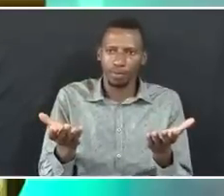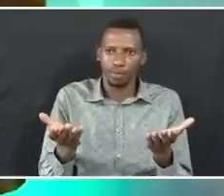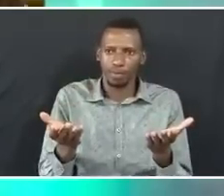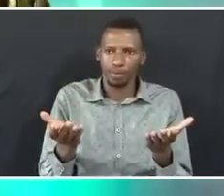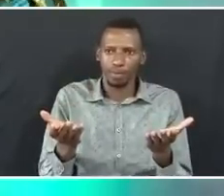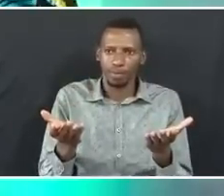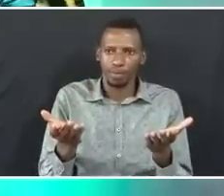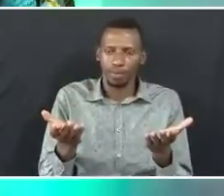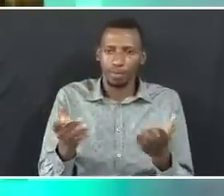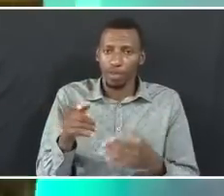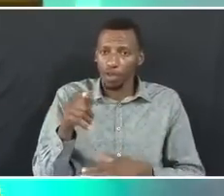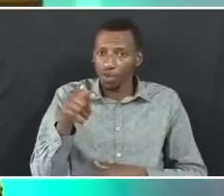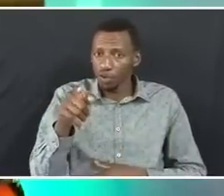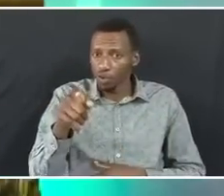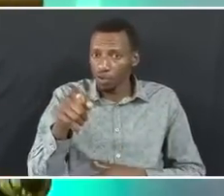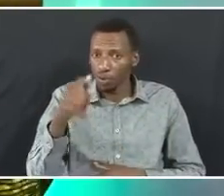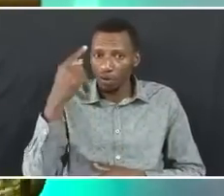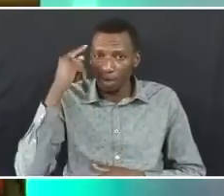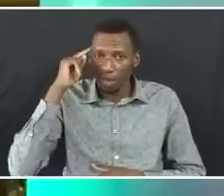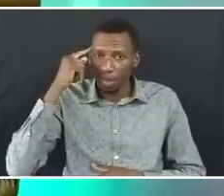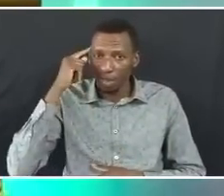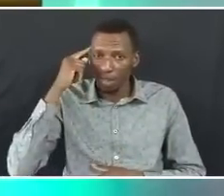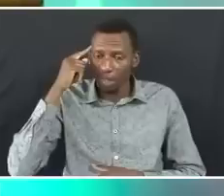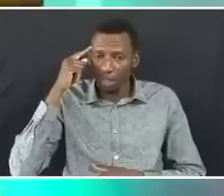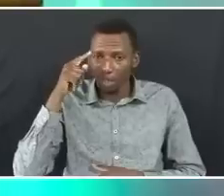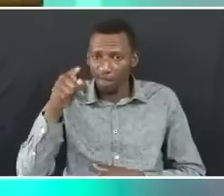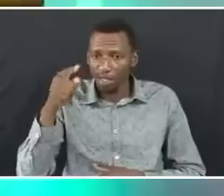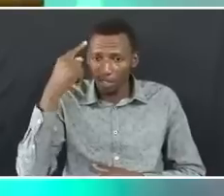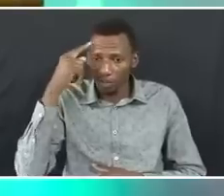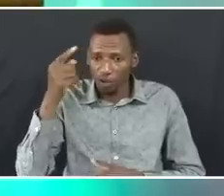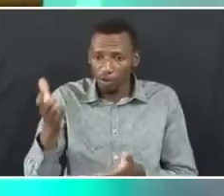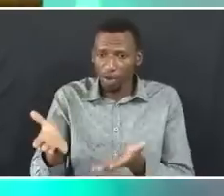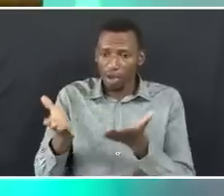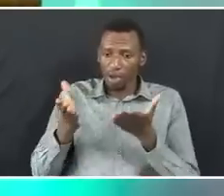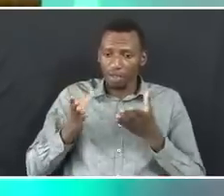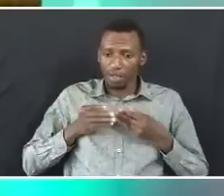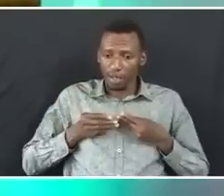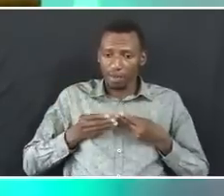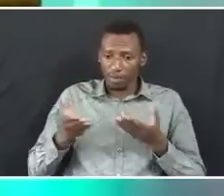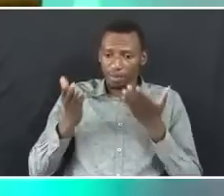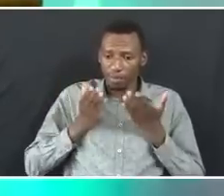This which you think is for reception is an exit point.